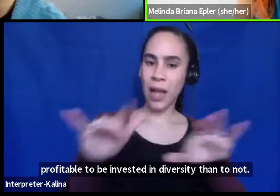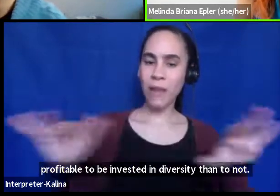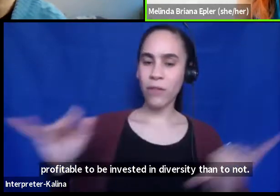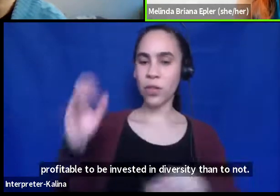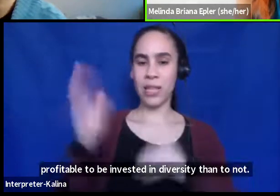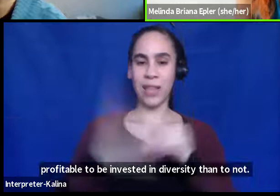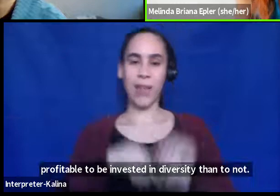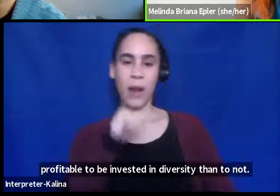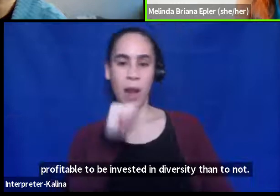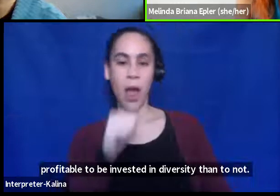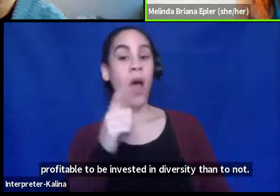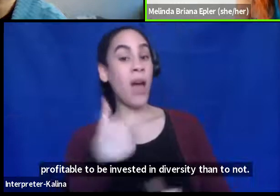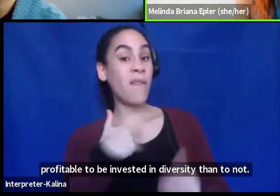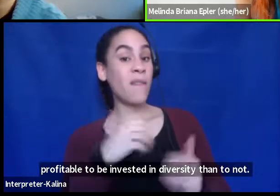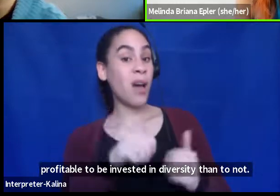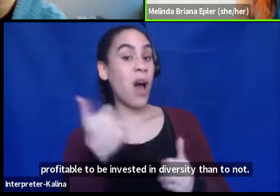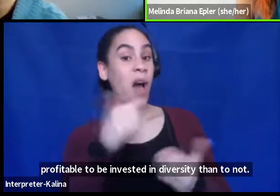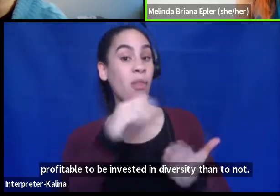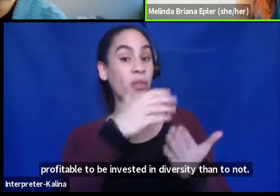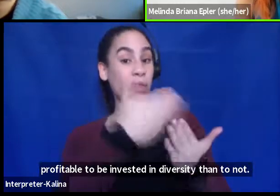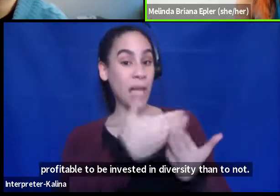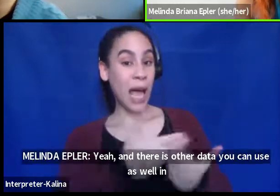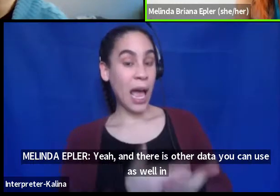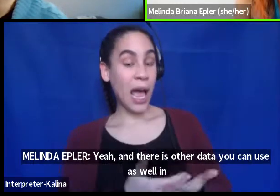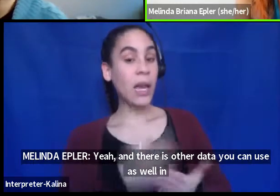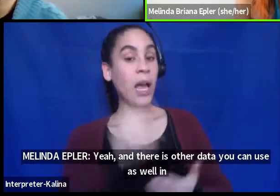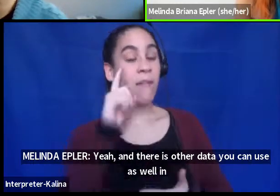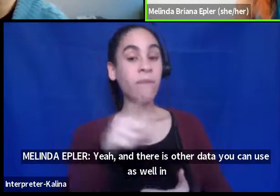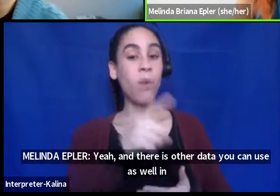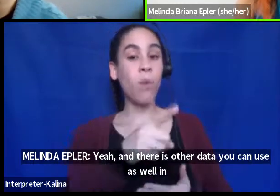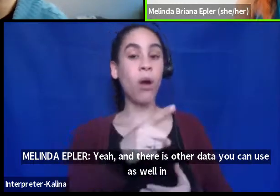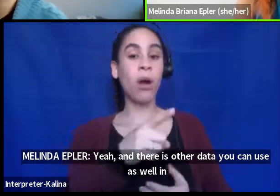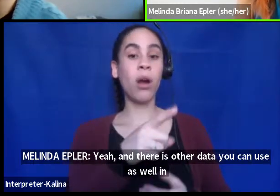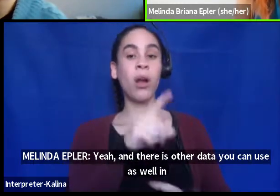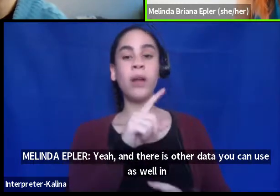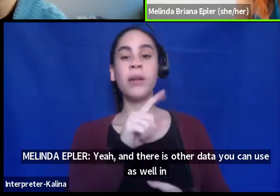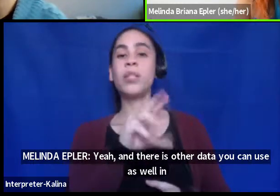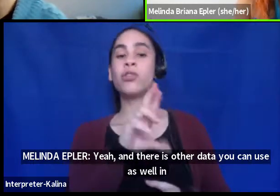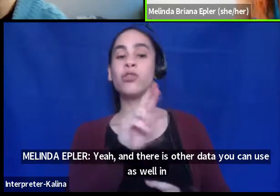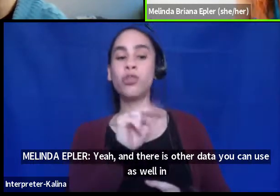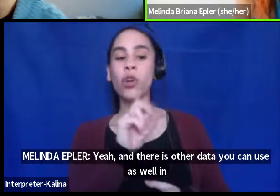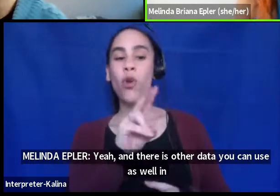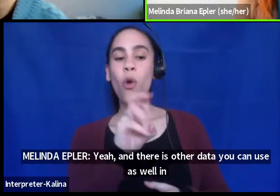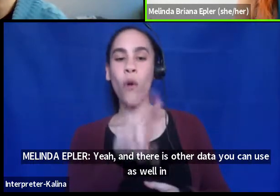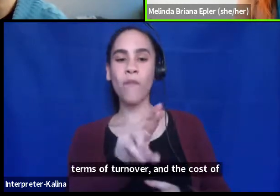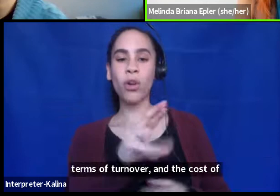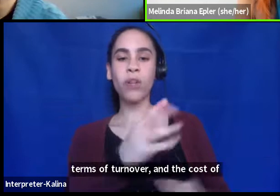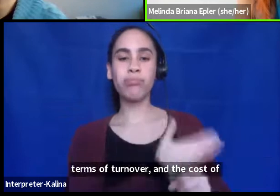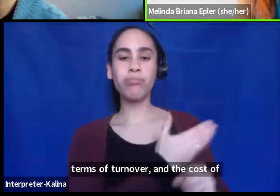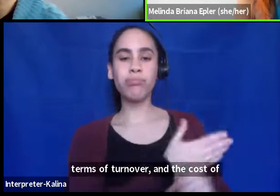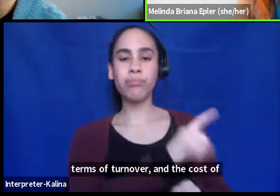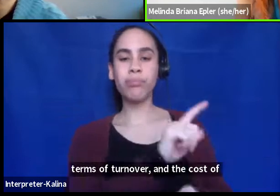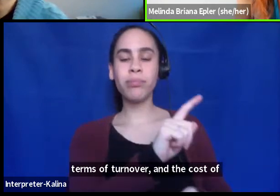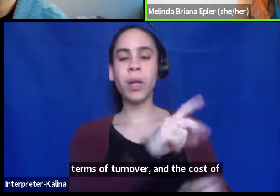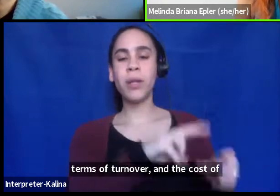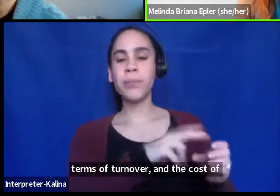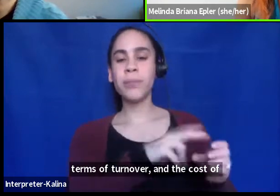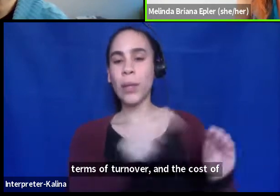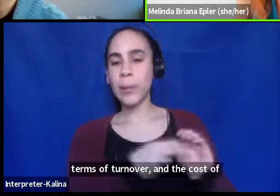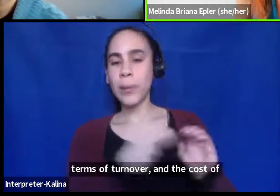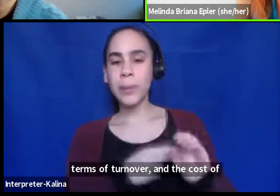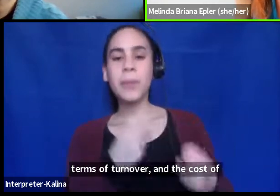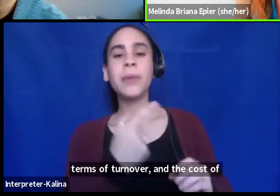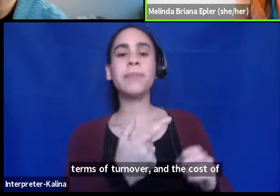well in terms of turnover and the cost of turnover, the cost of lack of engagement in your